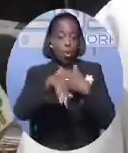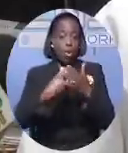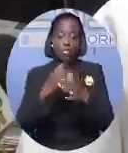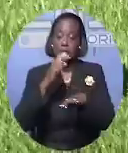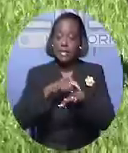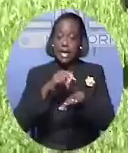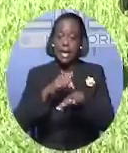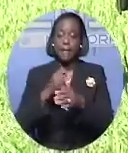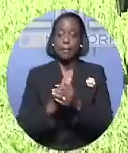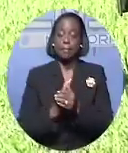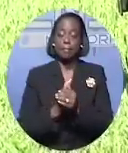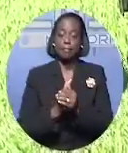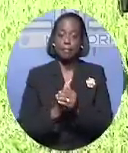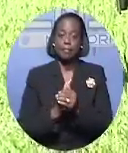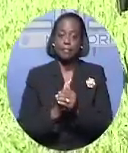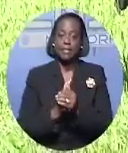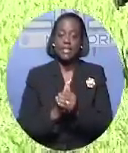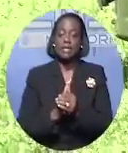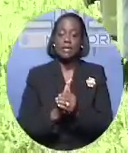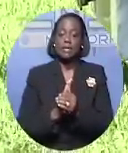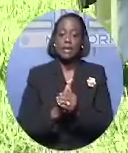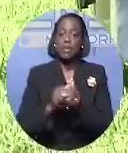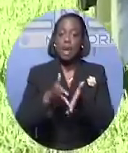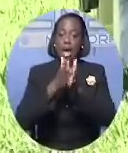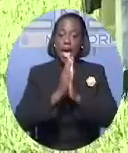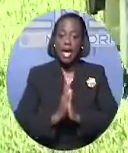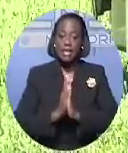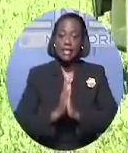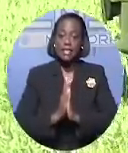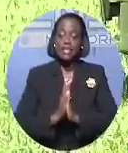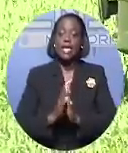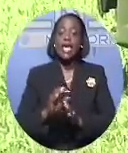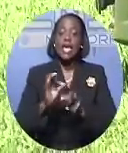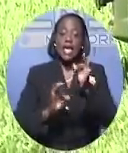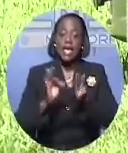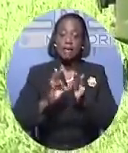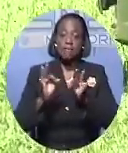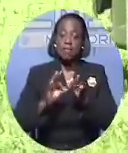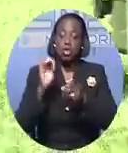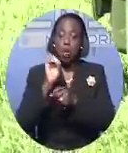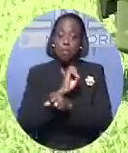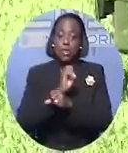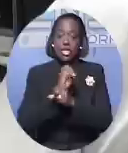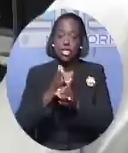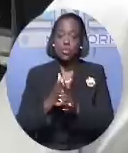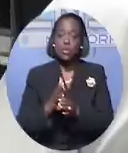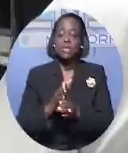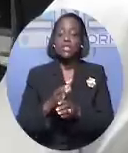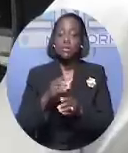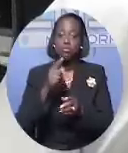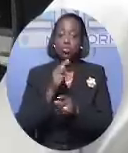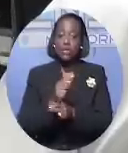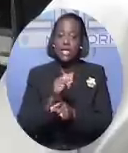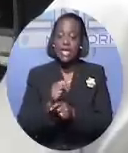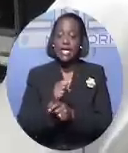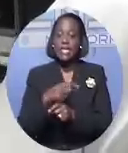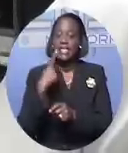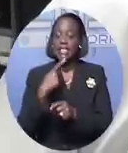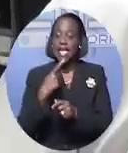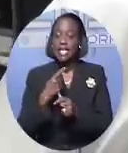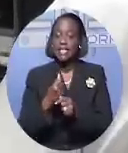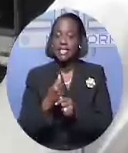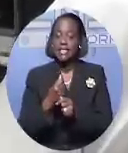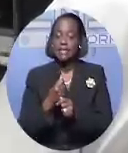training. When asked if Sunday's operation at the island game was routine, here's Greenslade's response. The pickups are